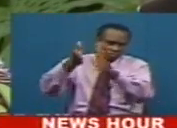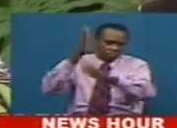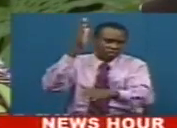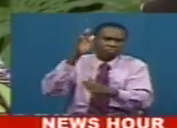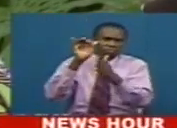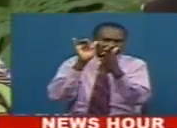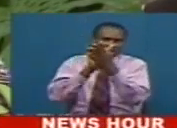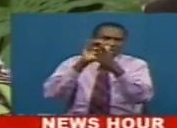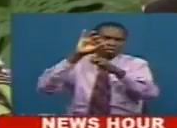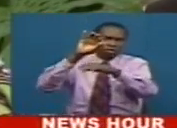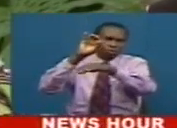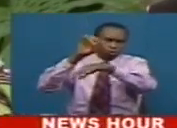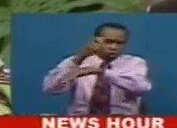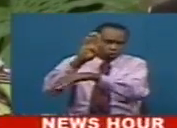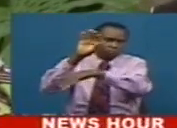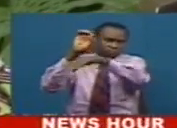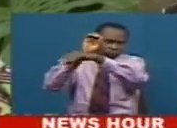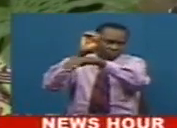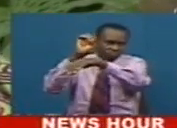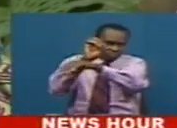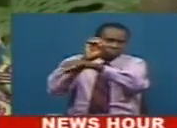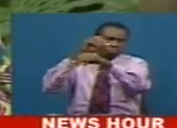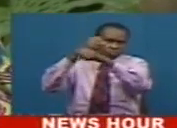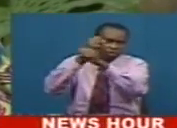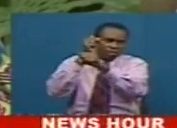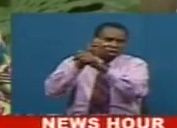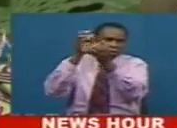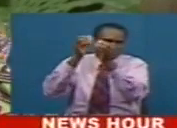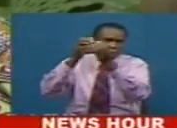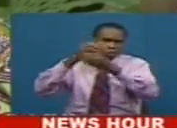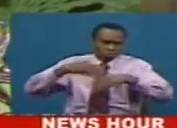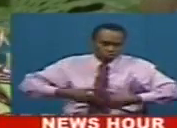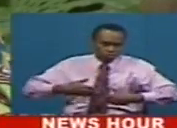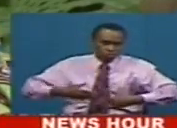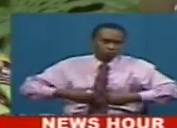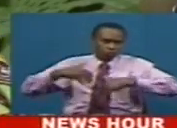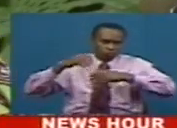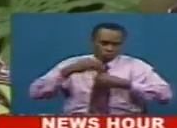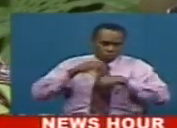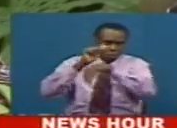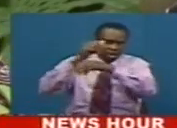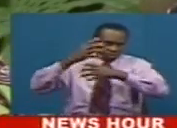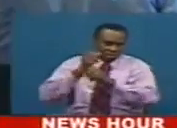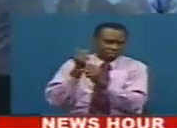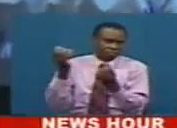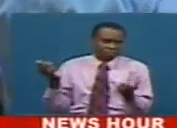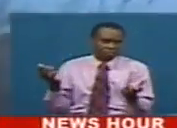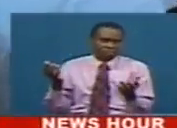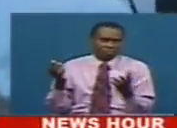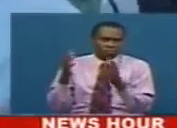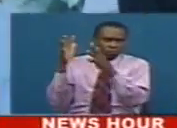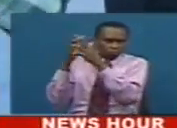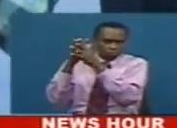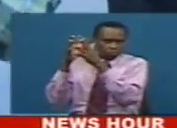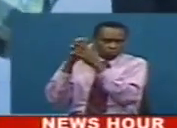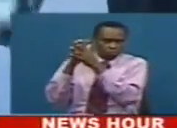in it, wealth is created in there, and eventually we're able to transform our society using instruments such as this. U.S. is